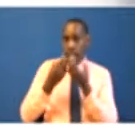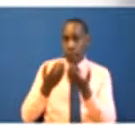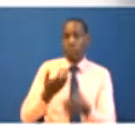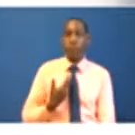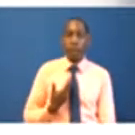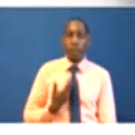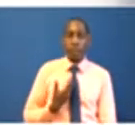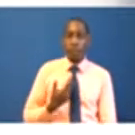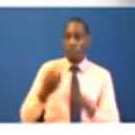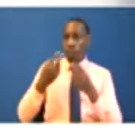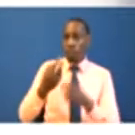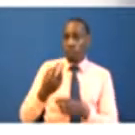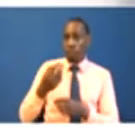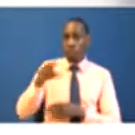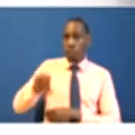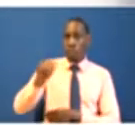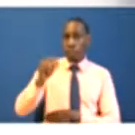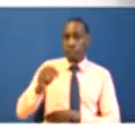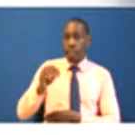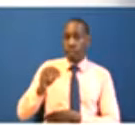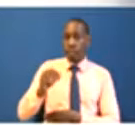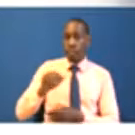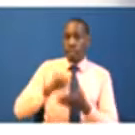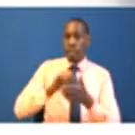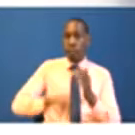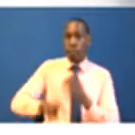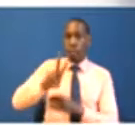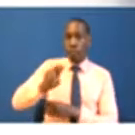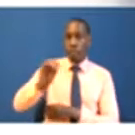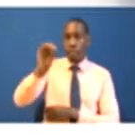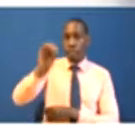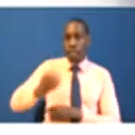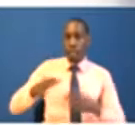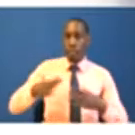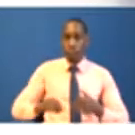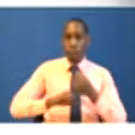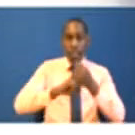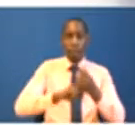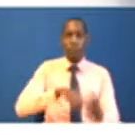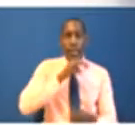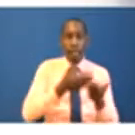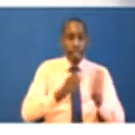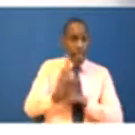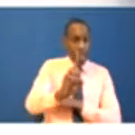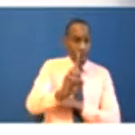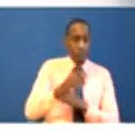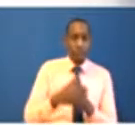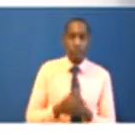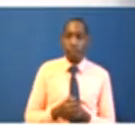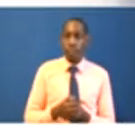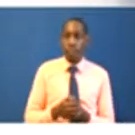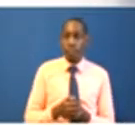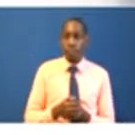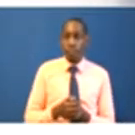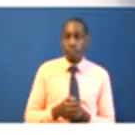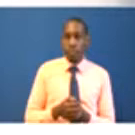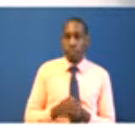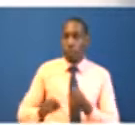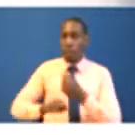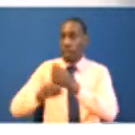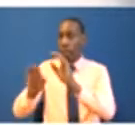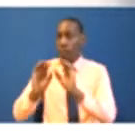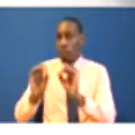have you will find that twenty percent of people supporting royal nairobi have are not